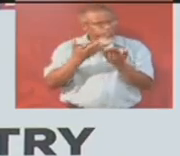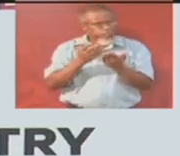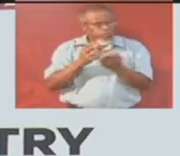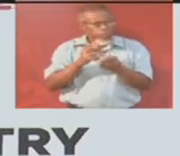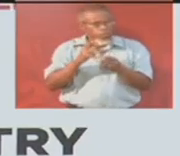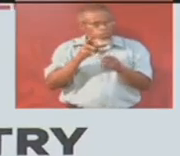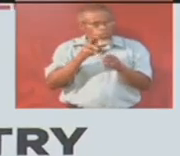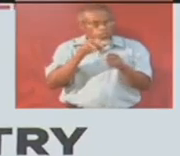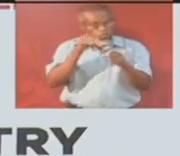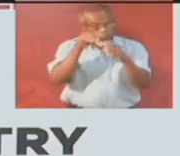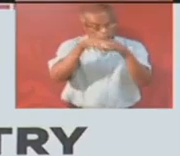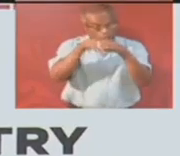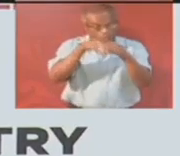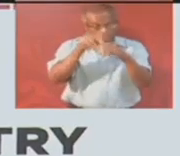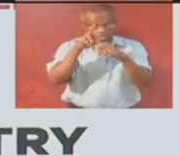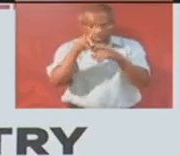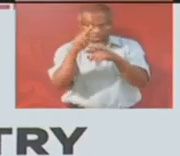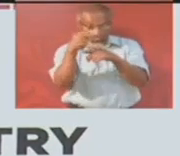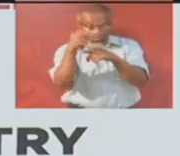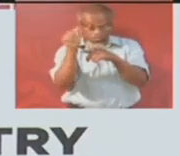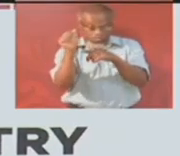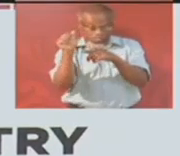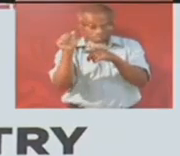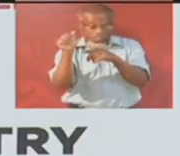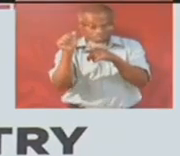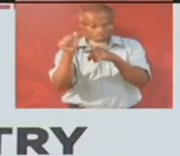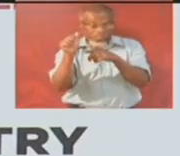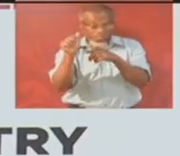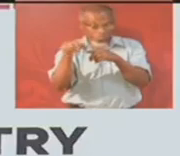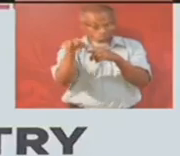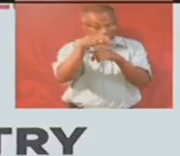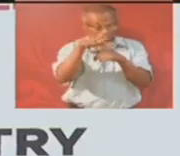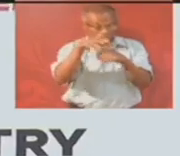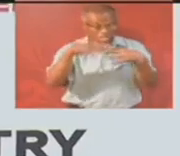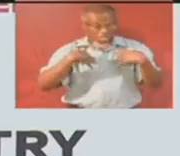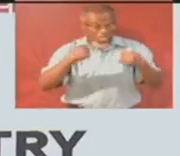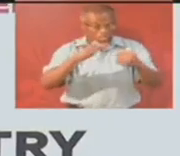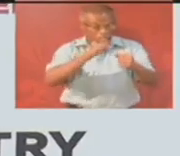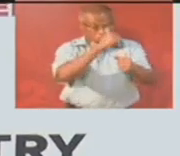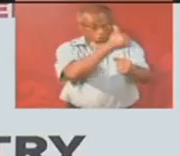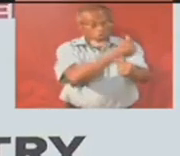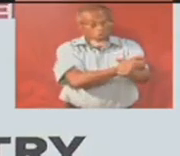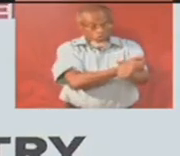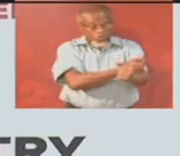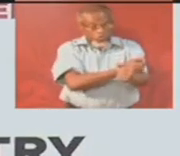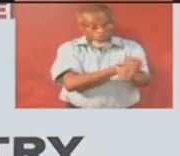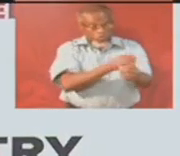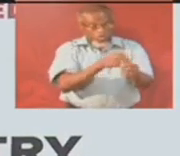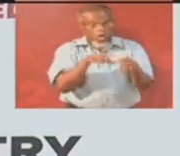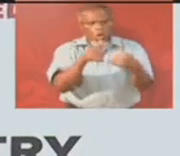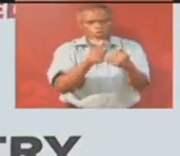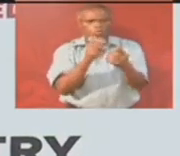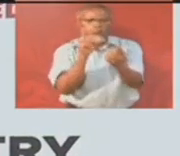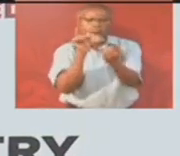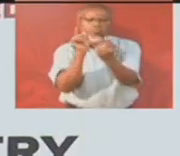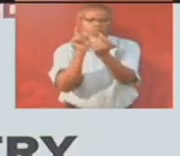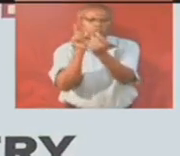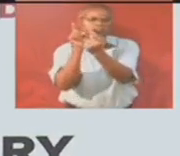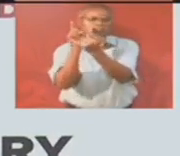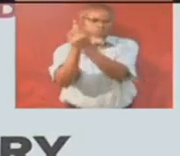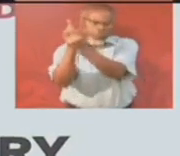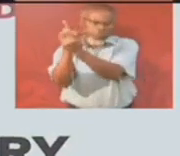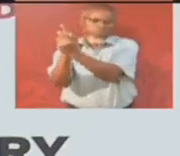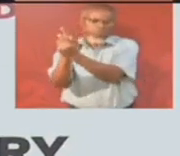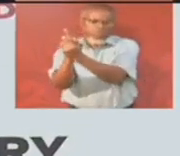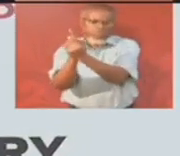how we are going to reach those vulnerable persons, shut-ins, those with disabilities, and so on. I